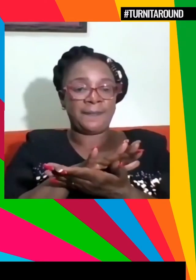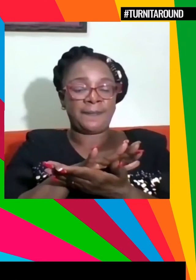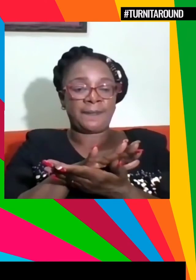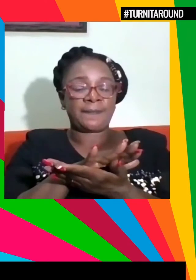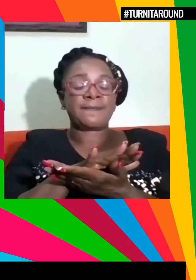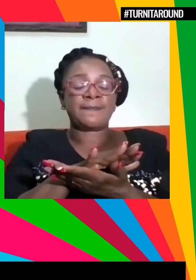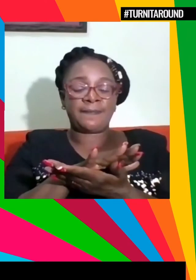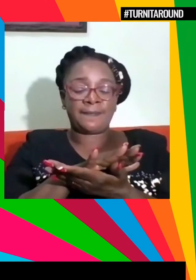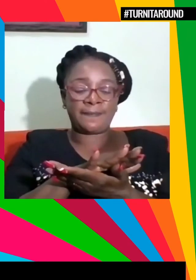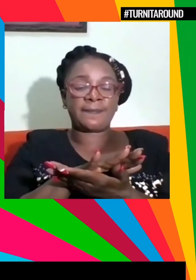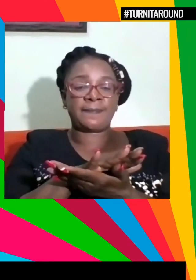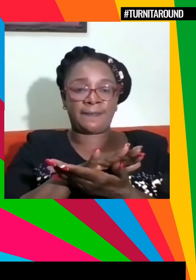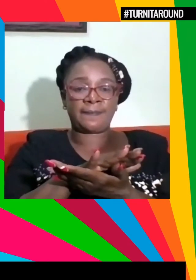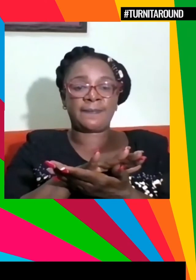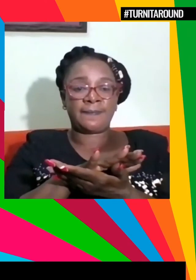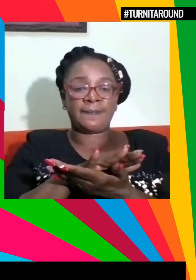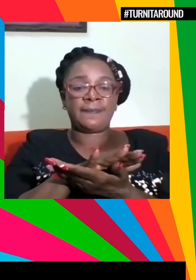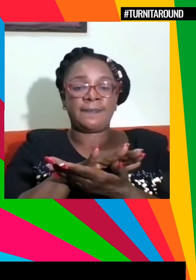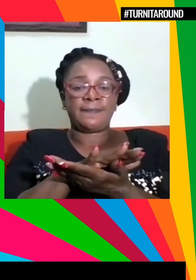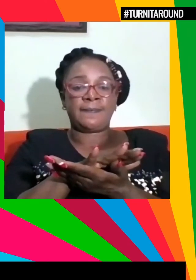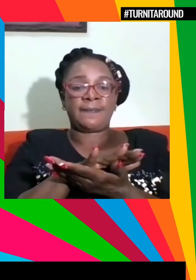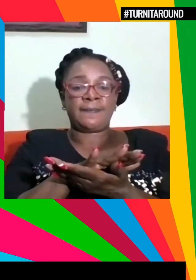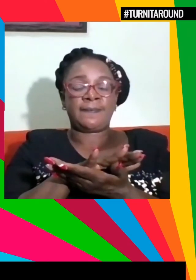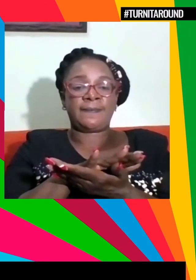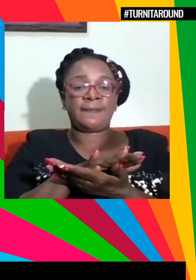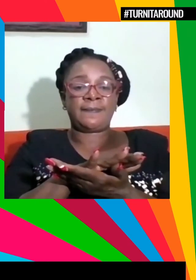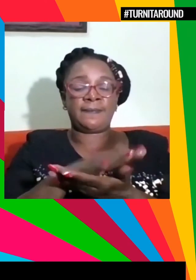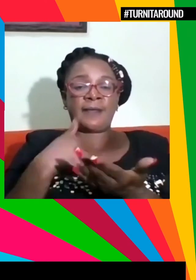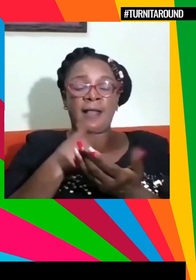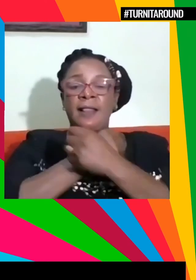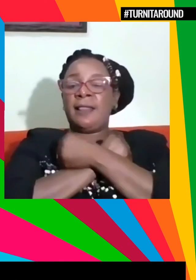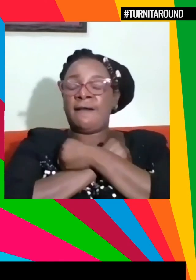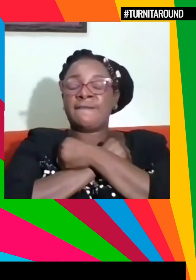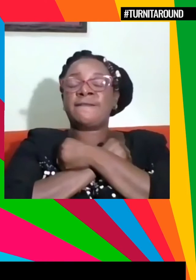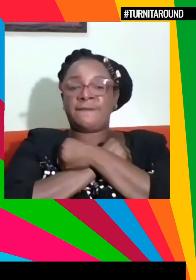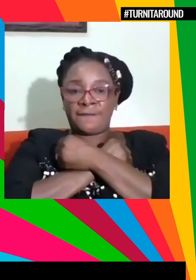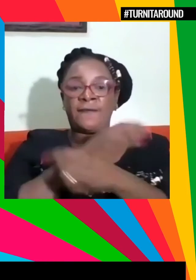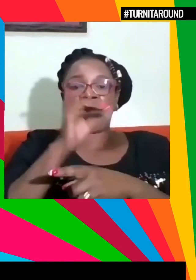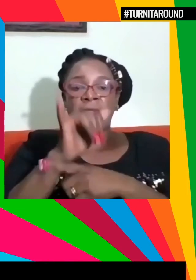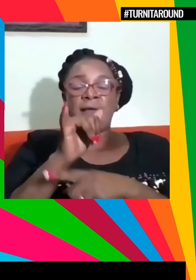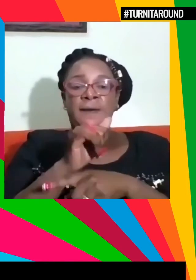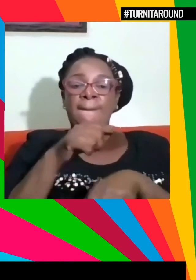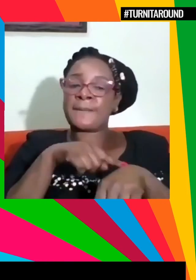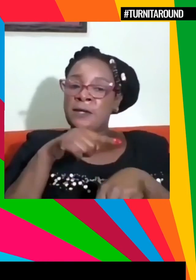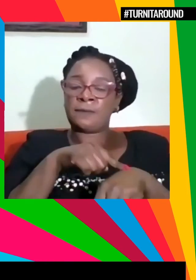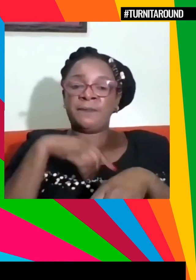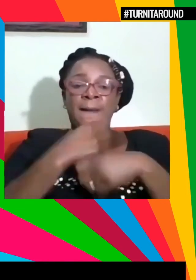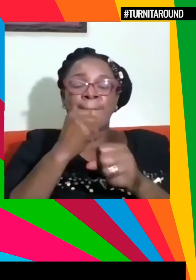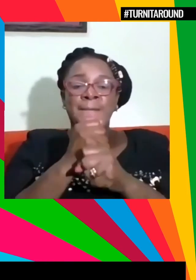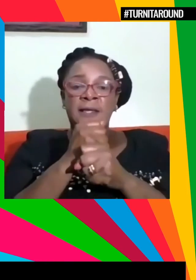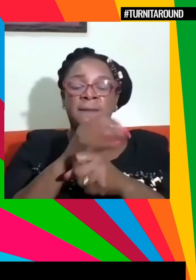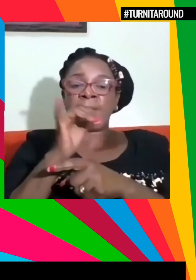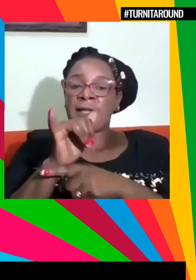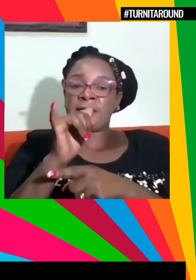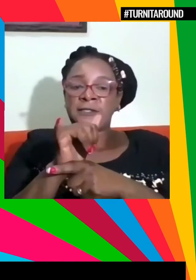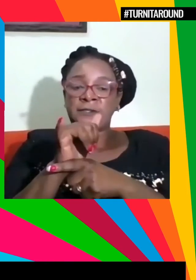Yeah, absolutely. Great. Well, I love the spirit of that. I mean, really, NextWave Plastics and bringing